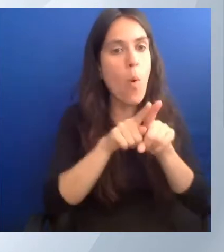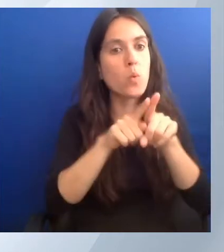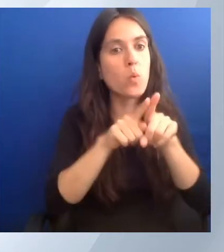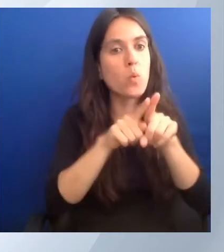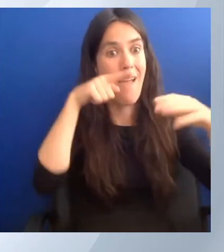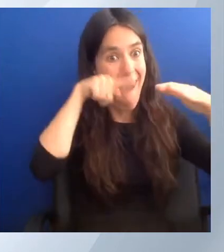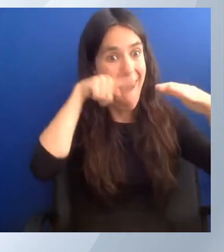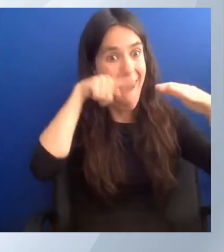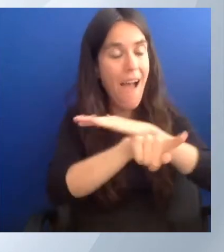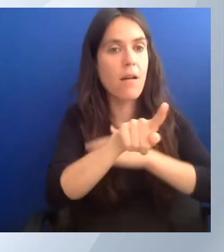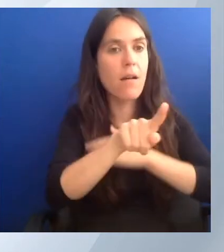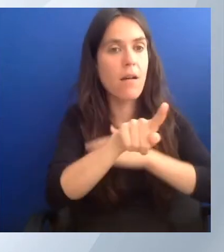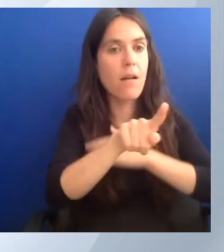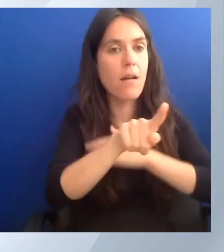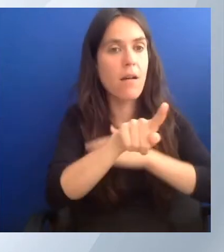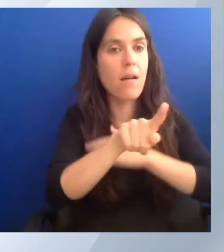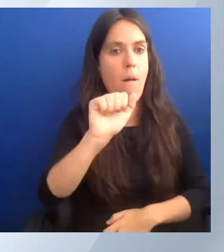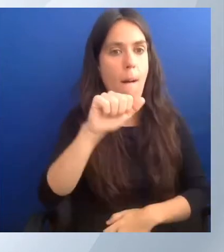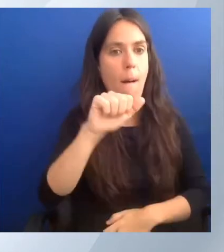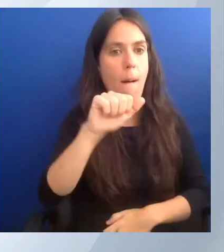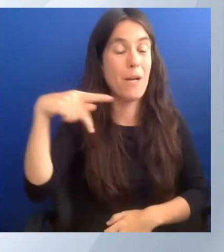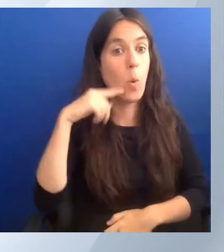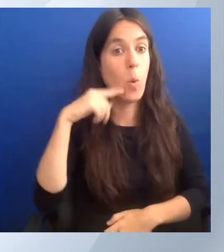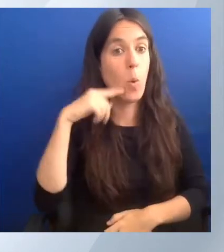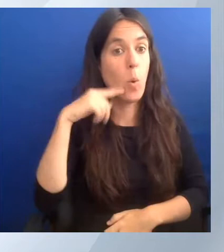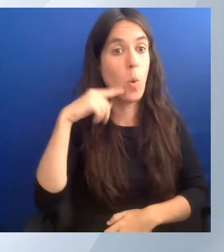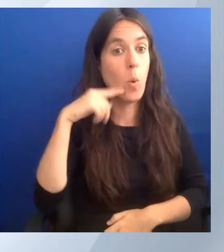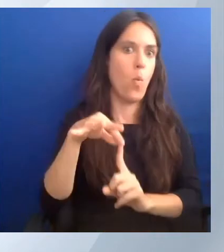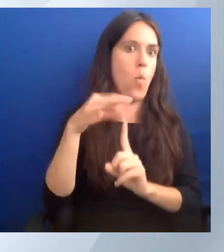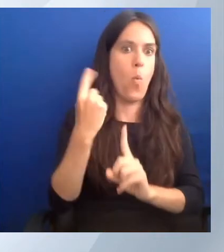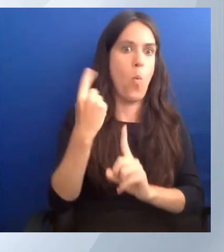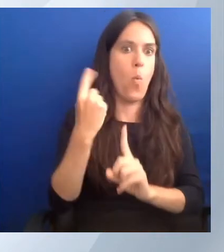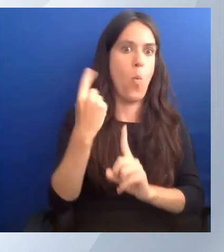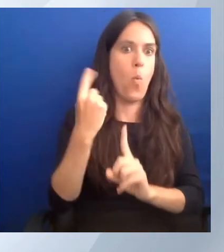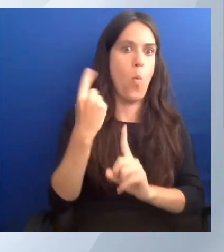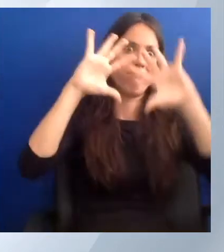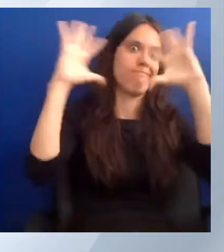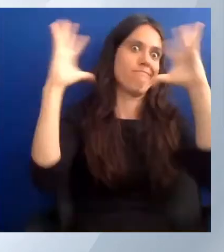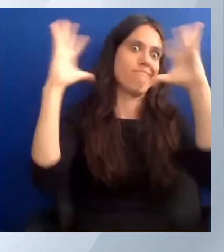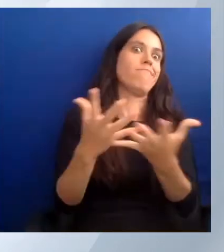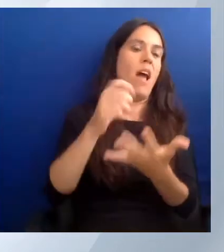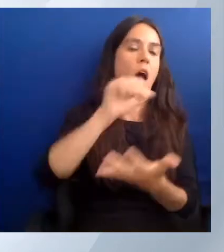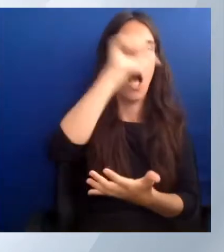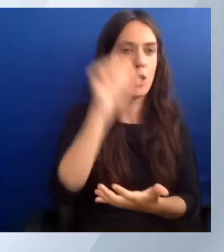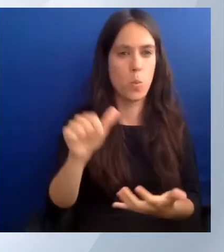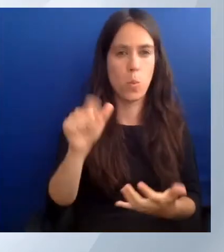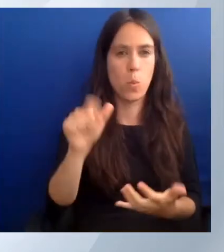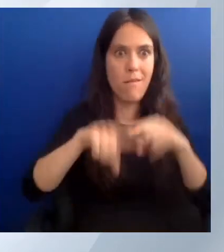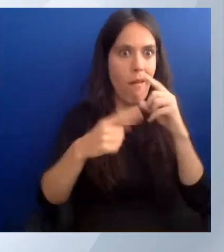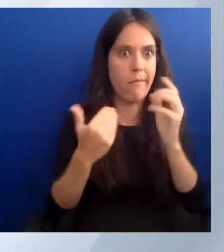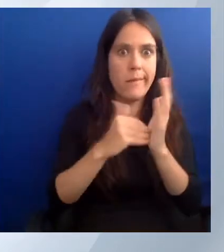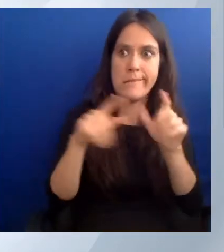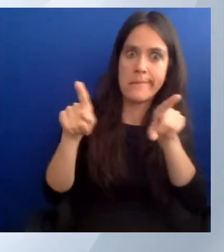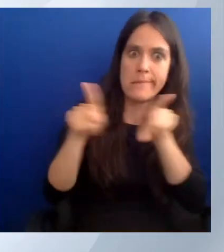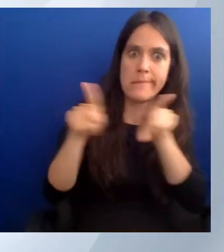to be unique across the whole of Azure. So we're going to need to change this to maybe web app.